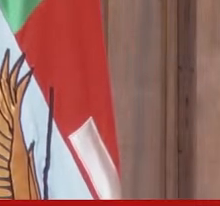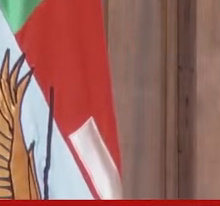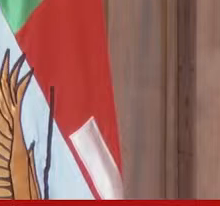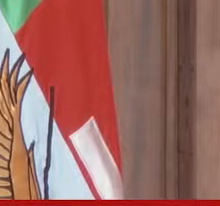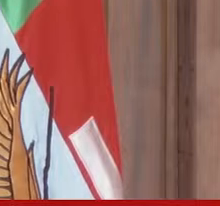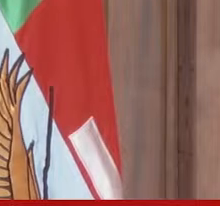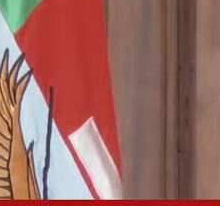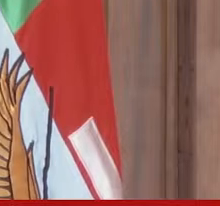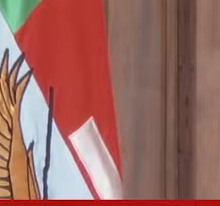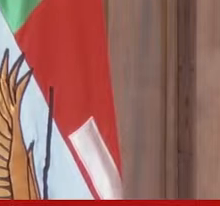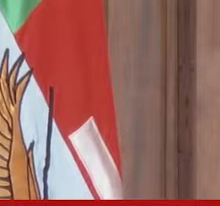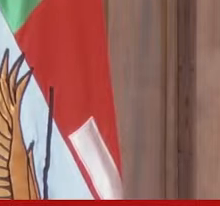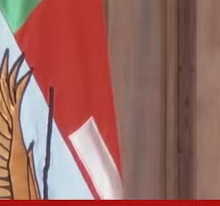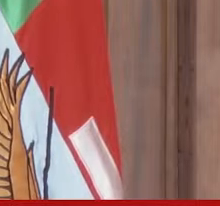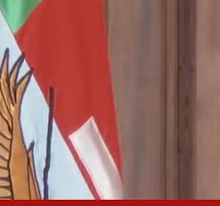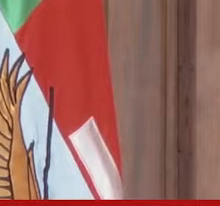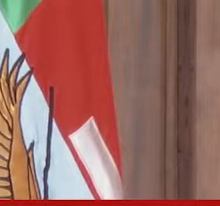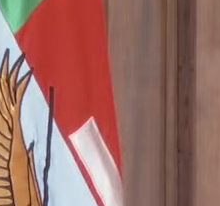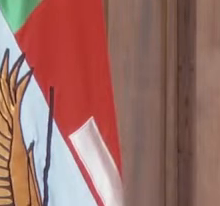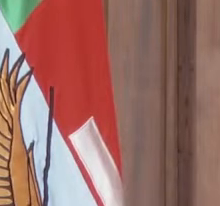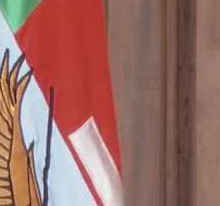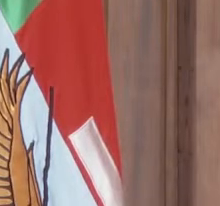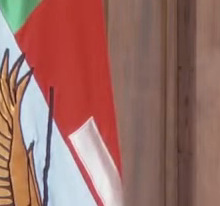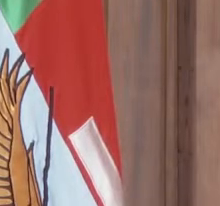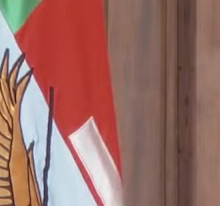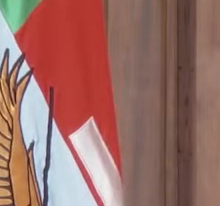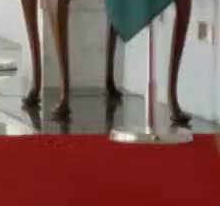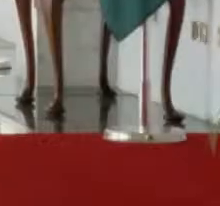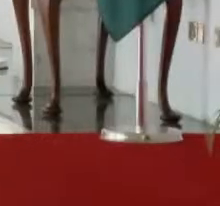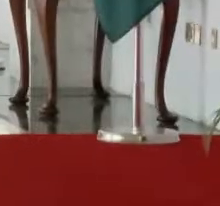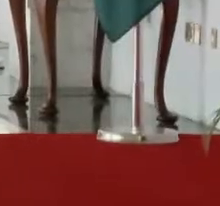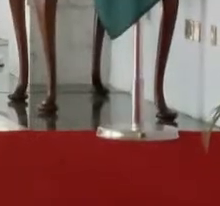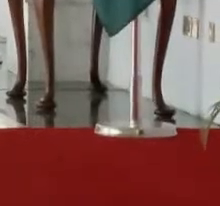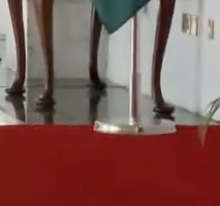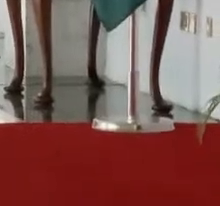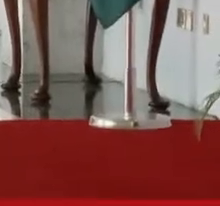deputy president in unprecedented move.